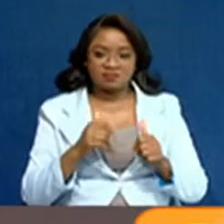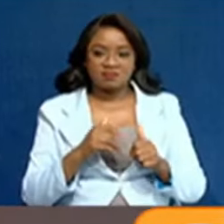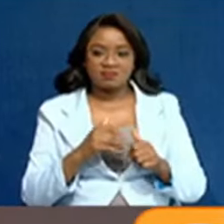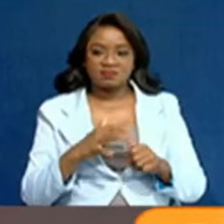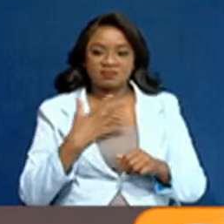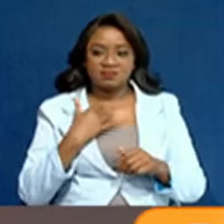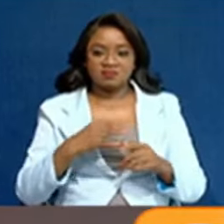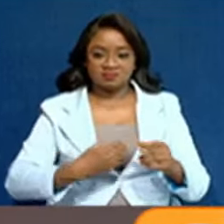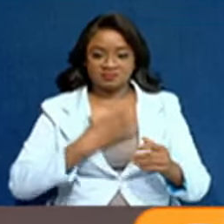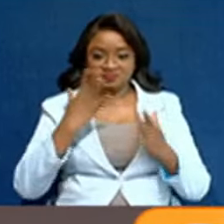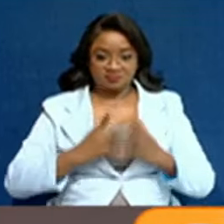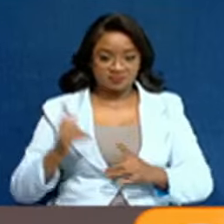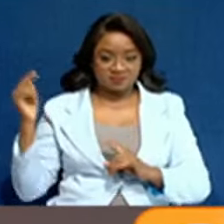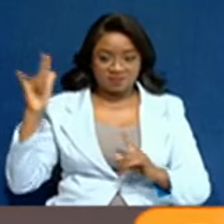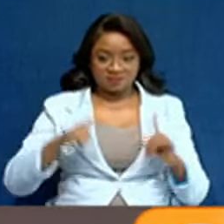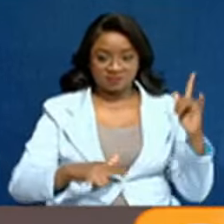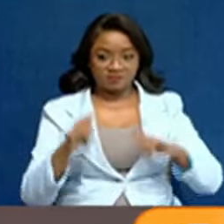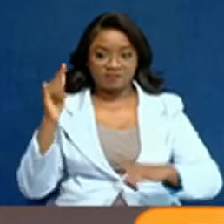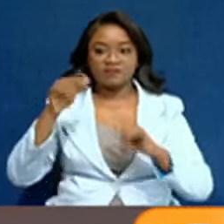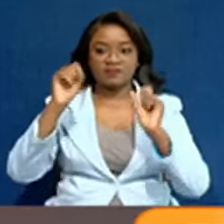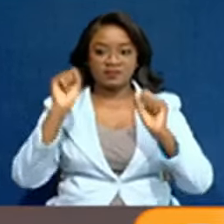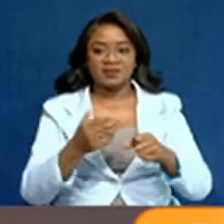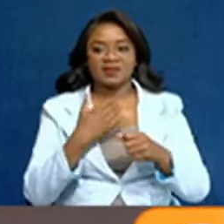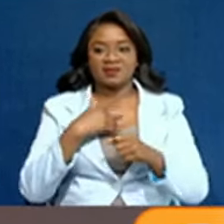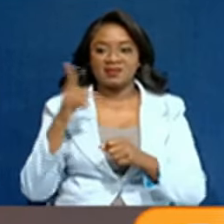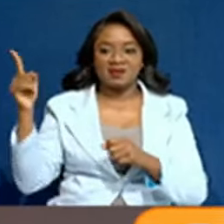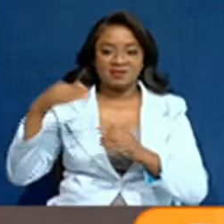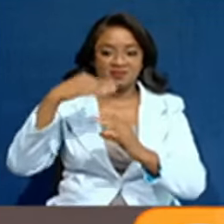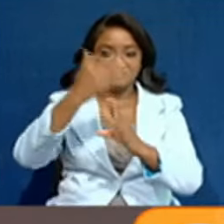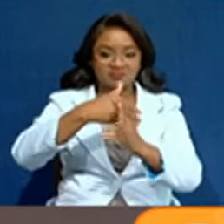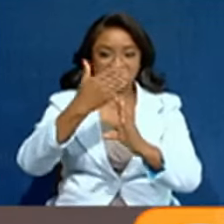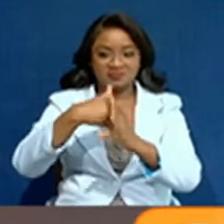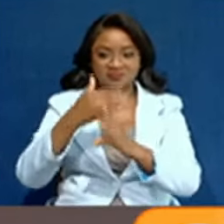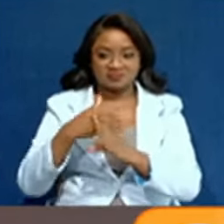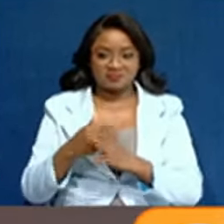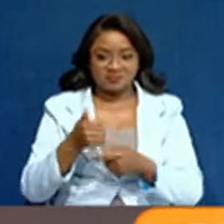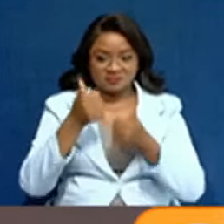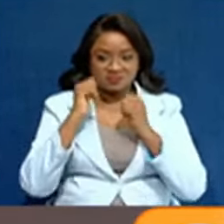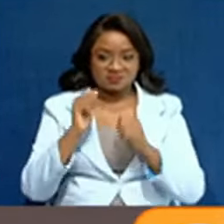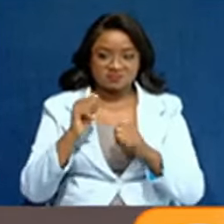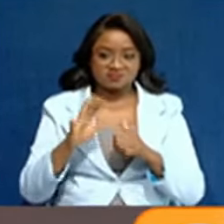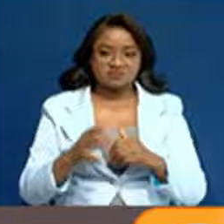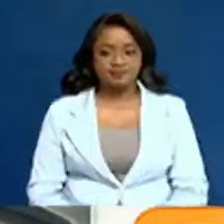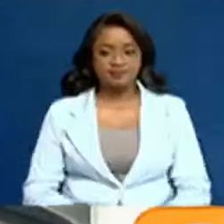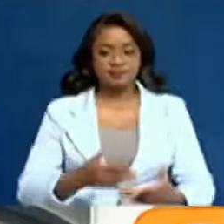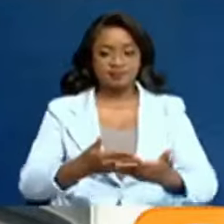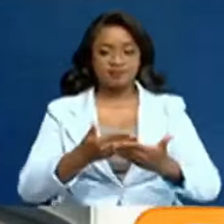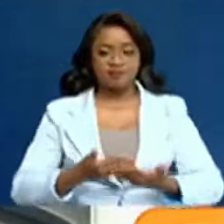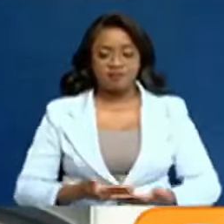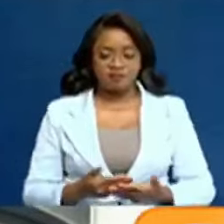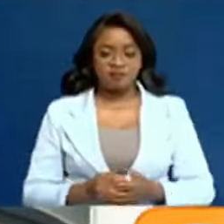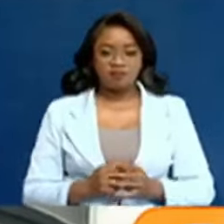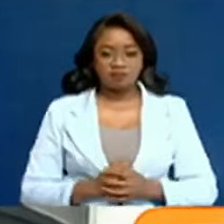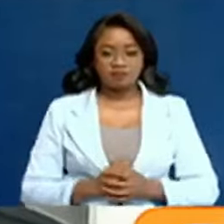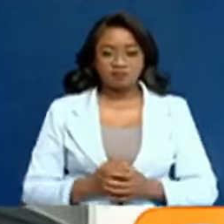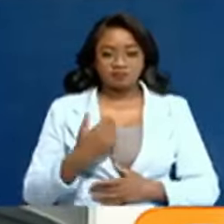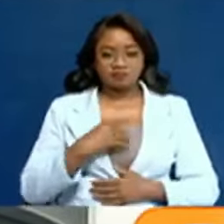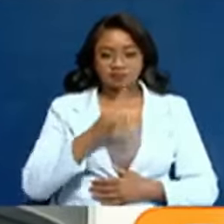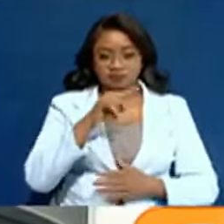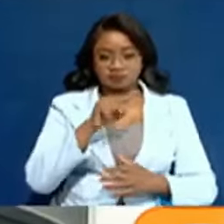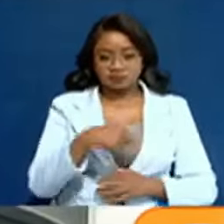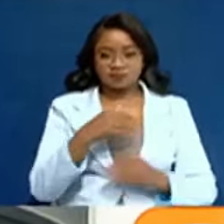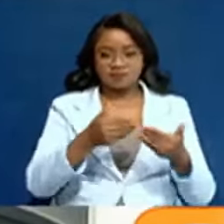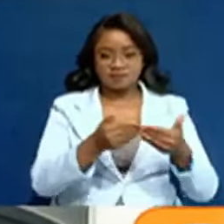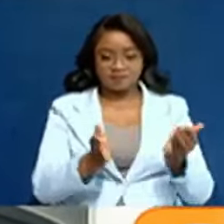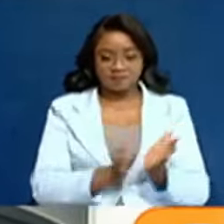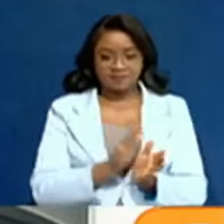the visitors with a new-look state-of-the-art statues that would have been the face of the City of Champions. 1,000 families from Nduru